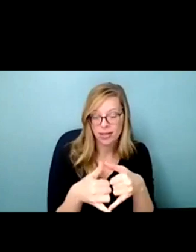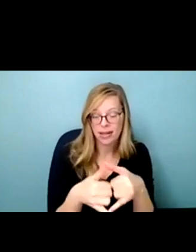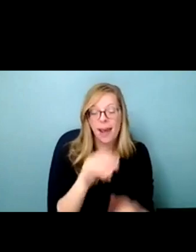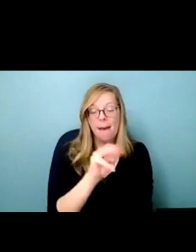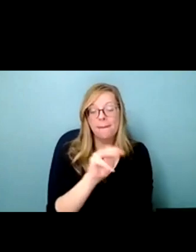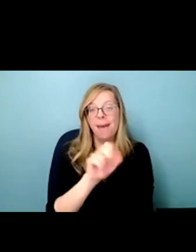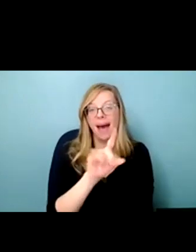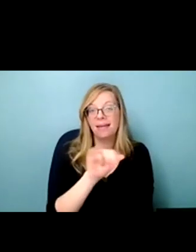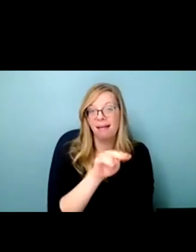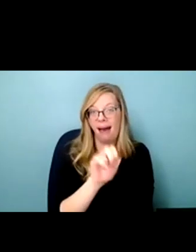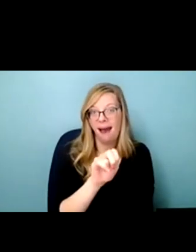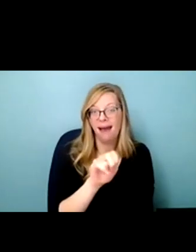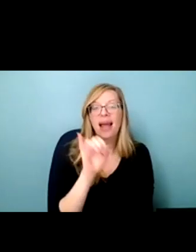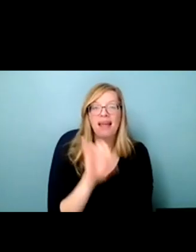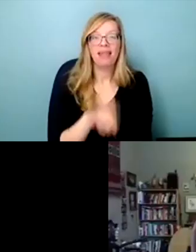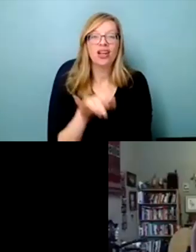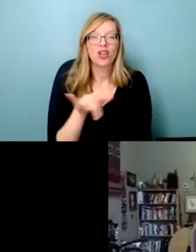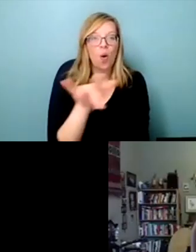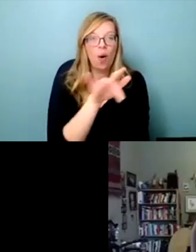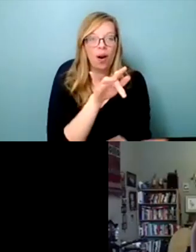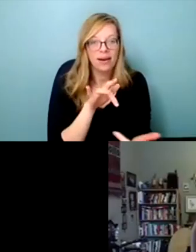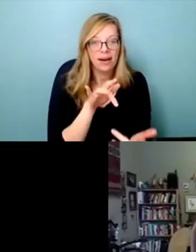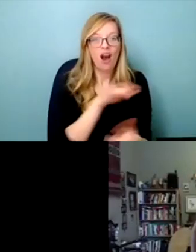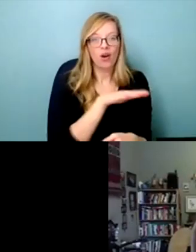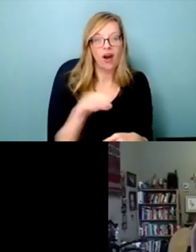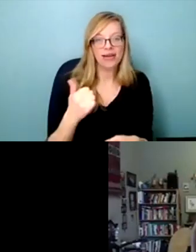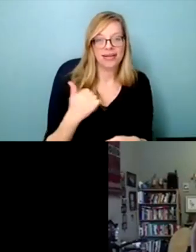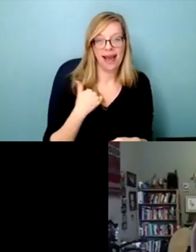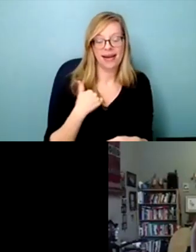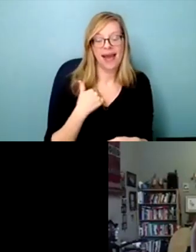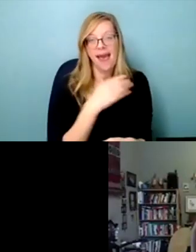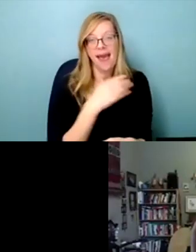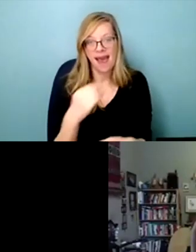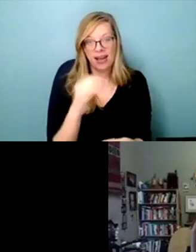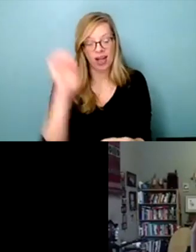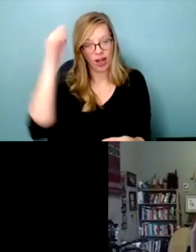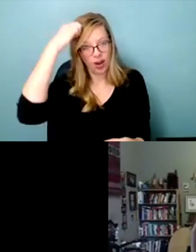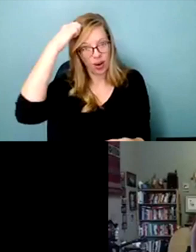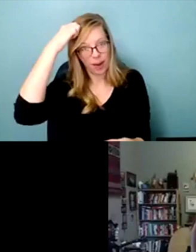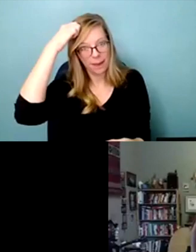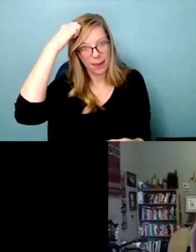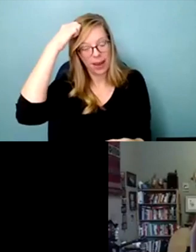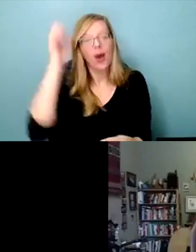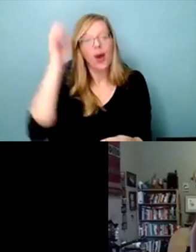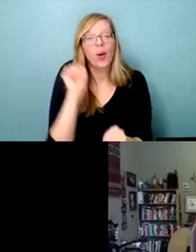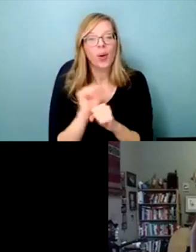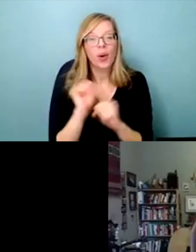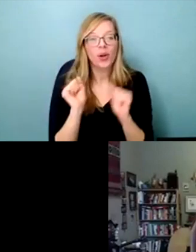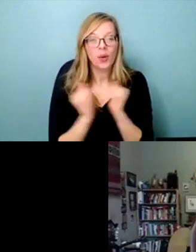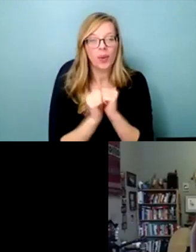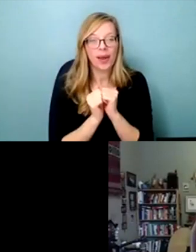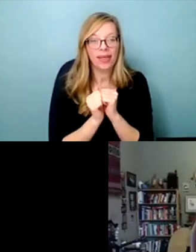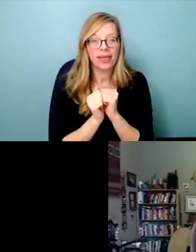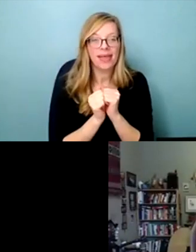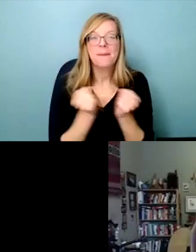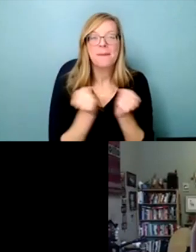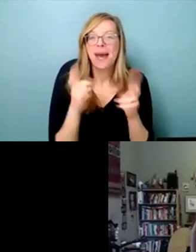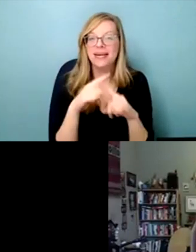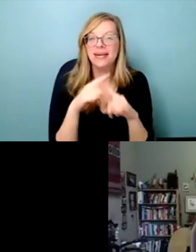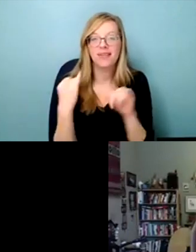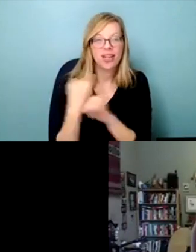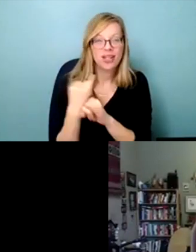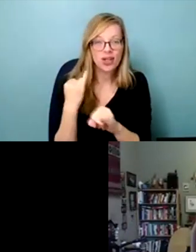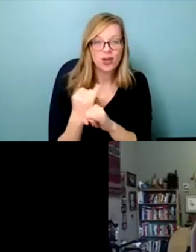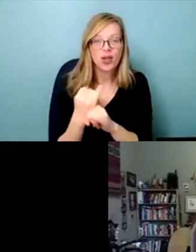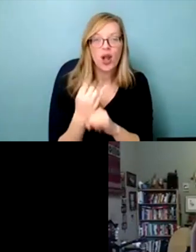toured extensively, it's a list, across Canada and Europe, worked with esteemed institutions such as the